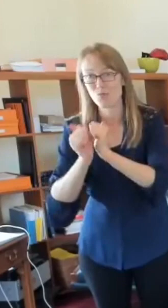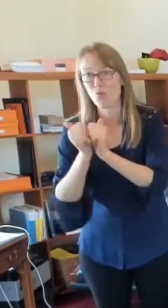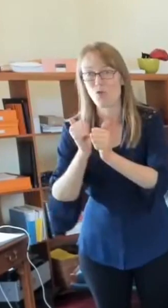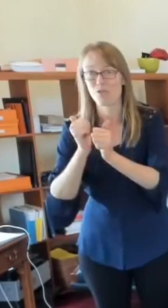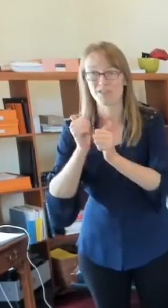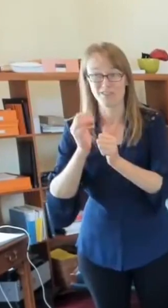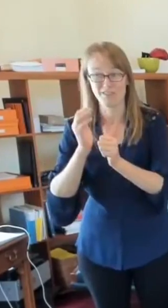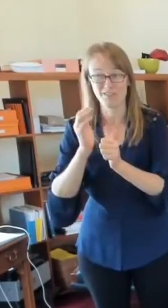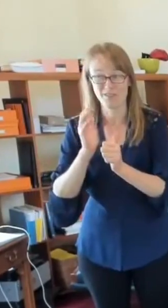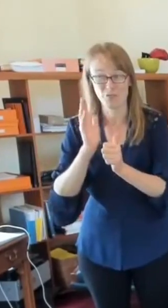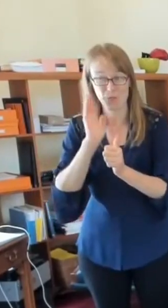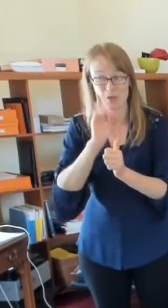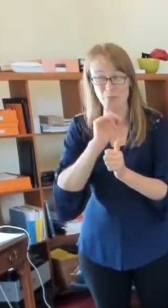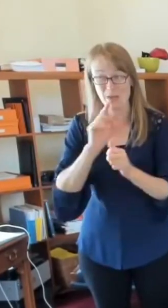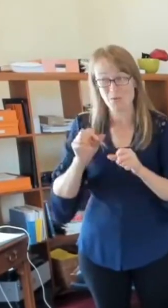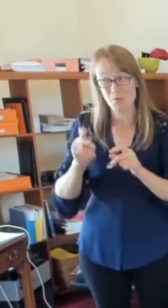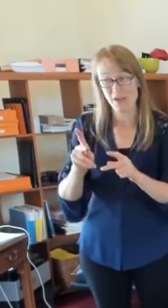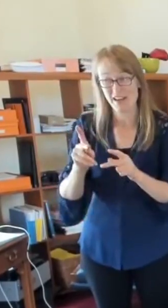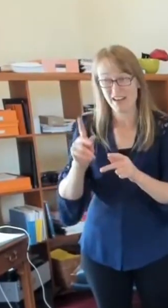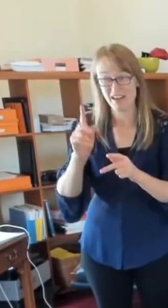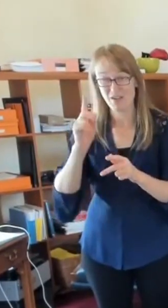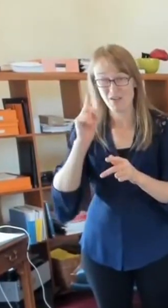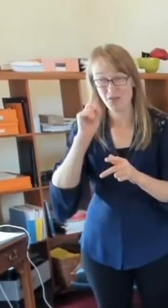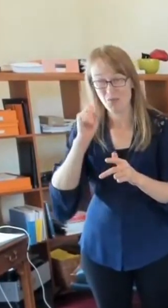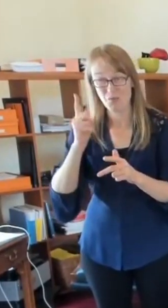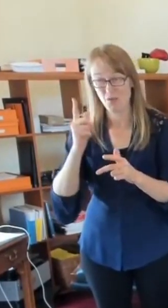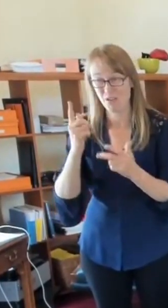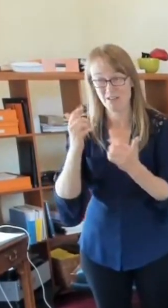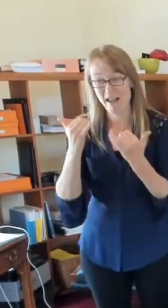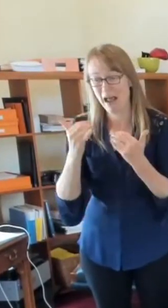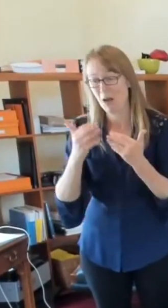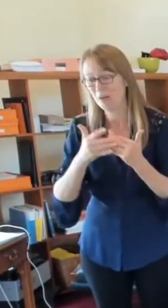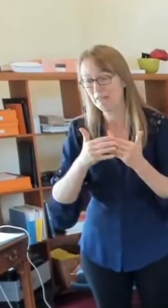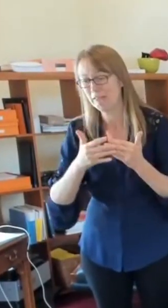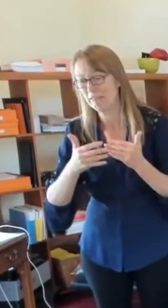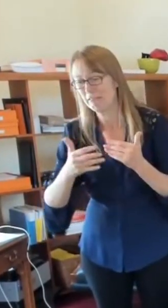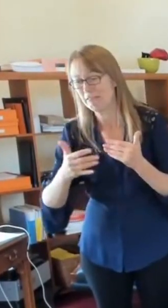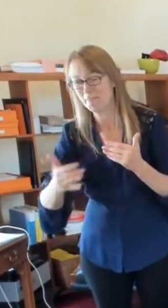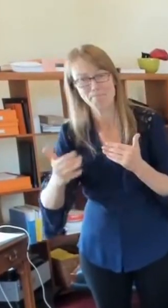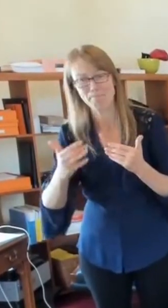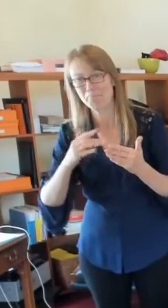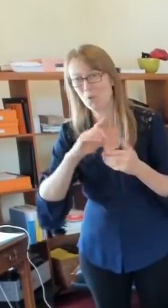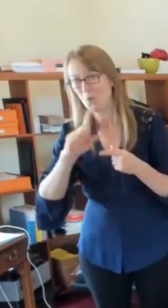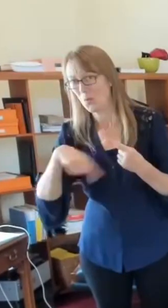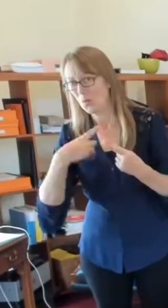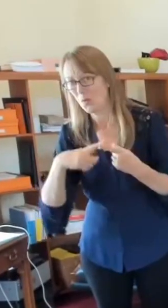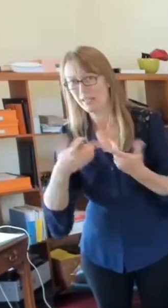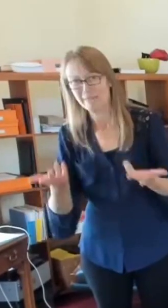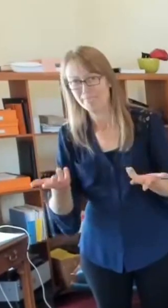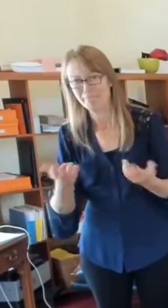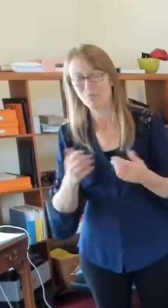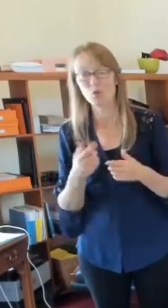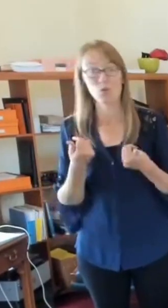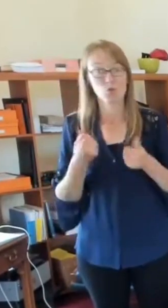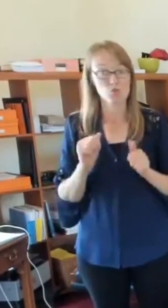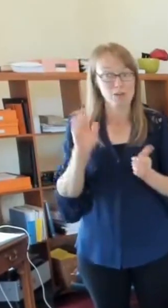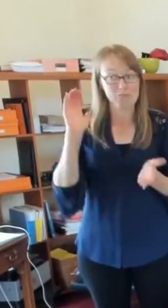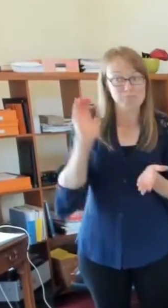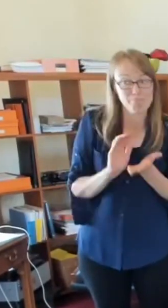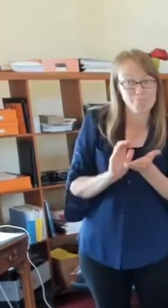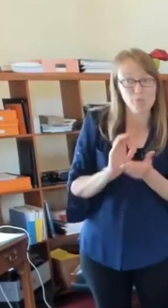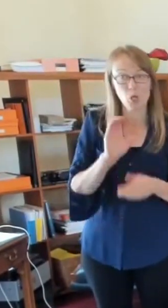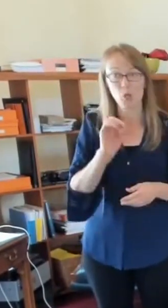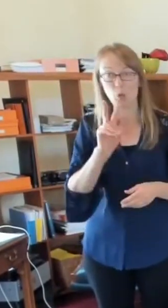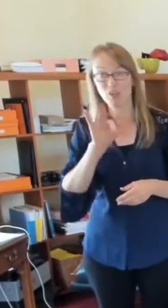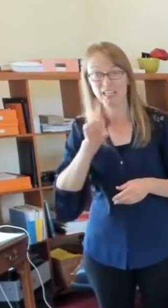So, Emily? I hate that, but, you know, we're trying to keep COVID down, we're trying to keep it down in the schools. SLPS,